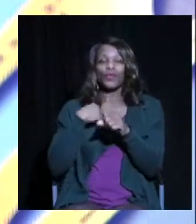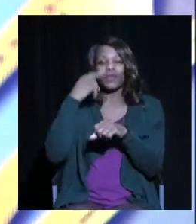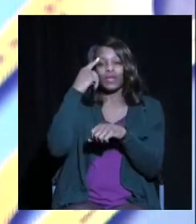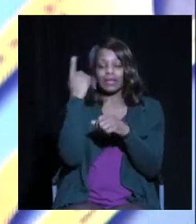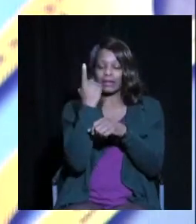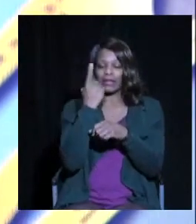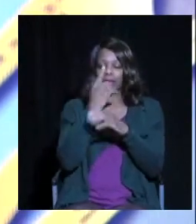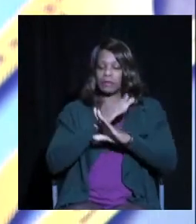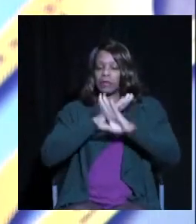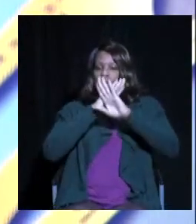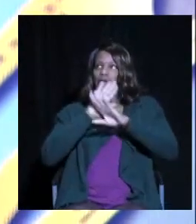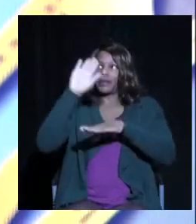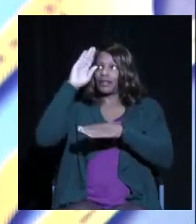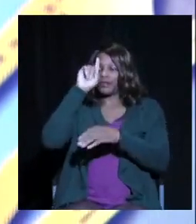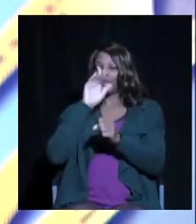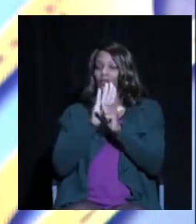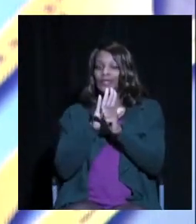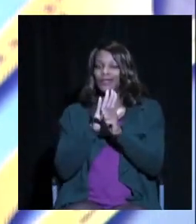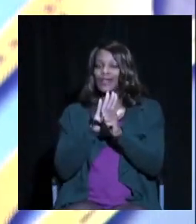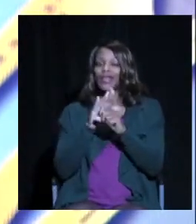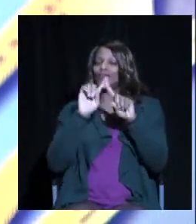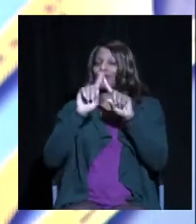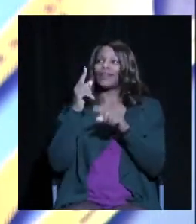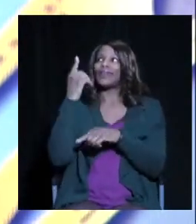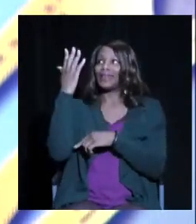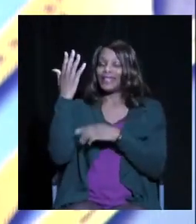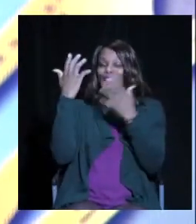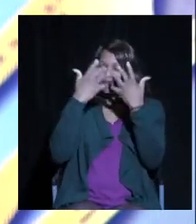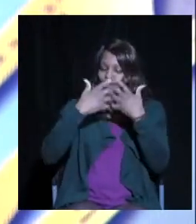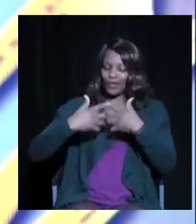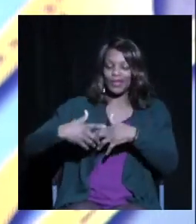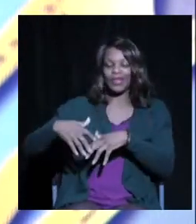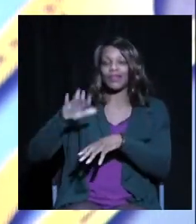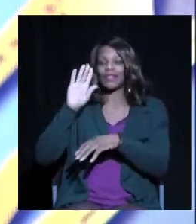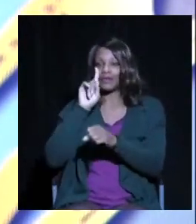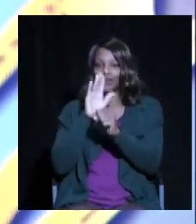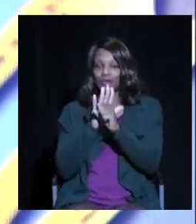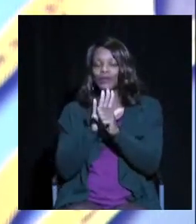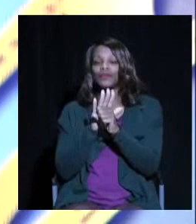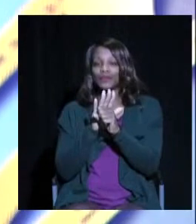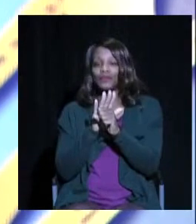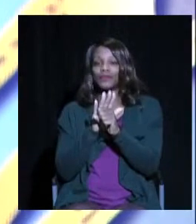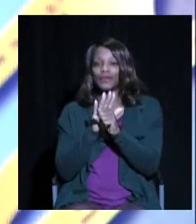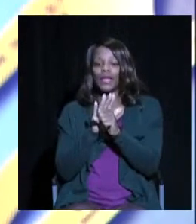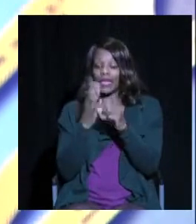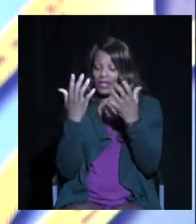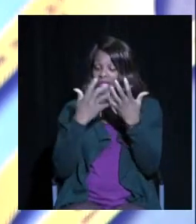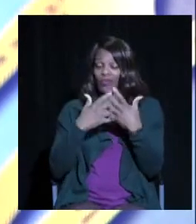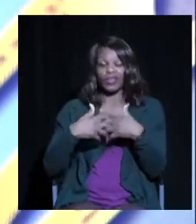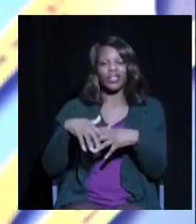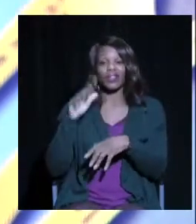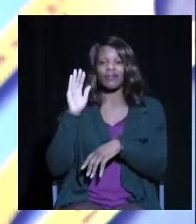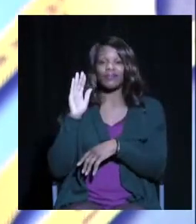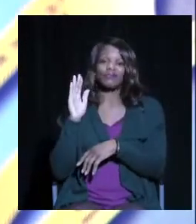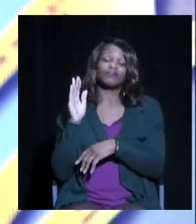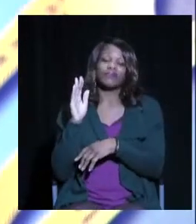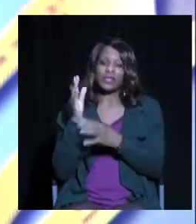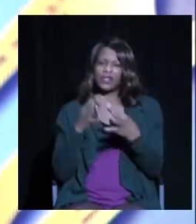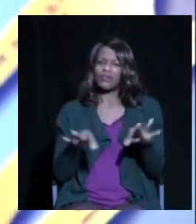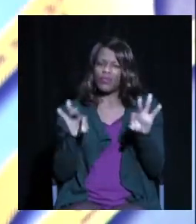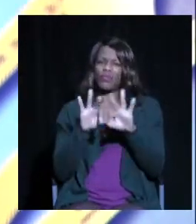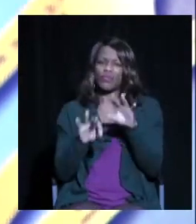promises, I just want you to know, God is at work keeping his promises. Somehow, he's at work keeping his promises, and that